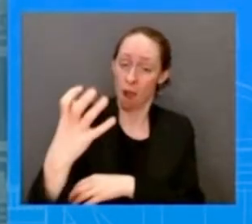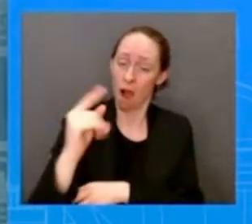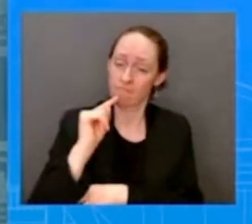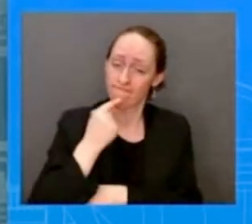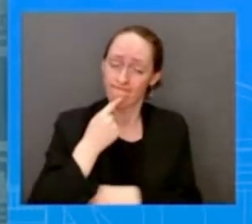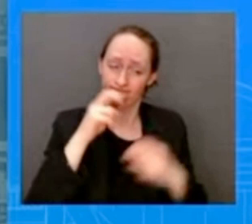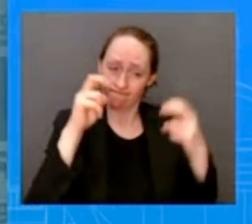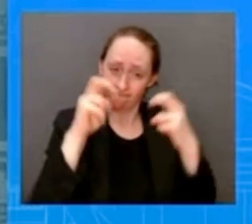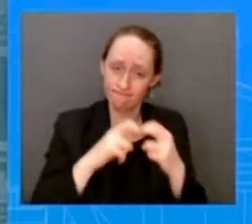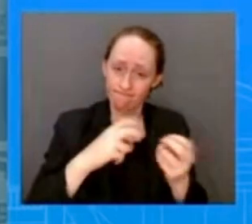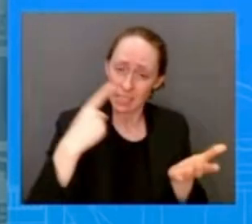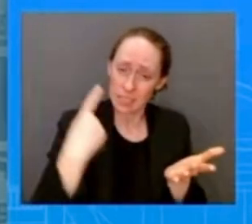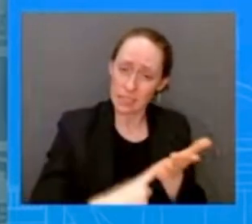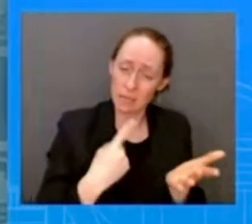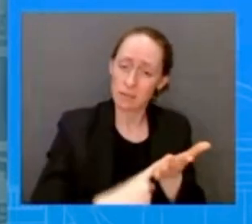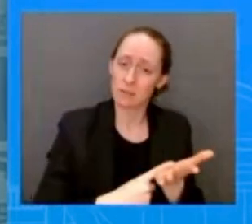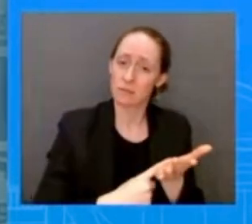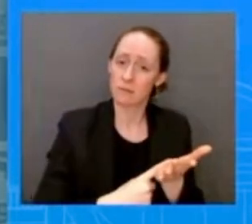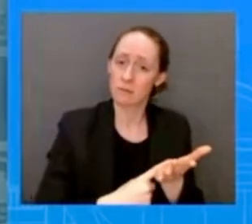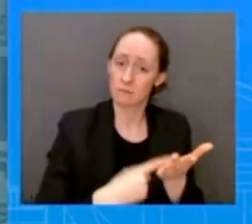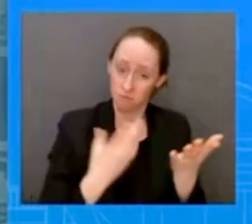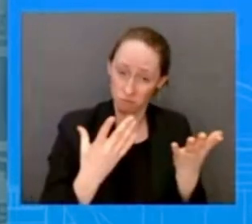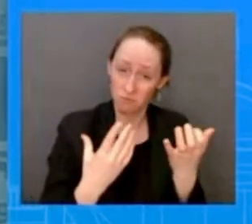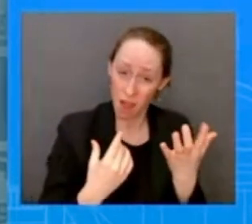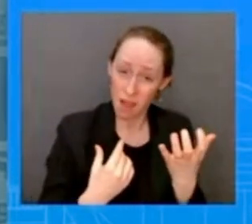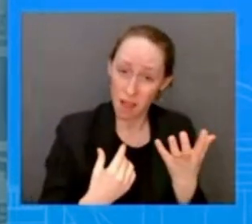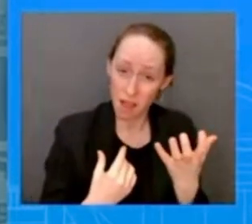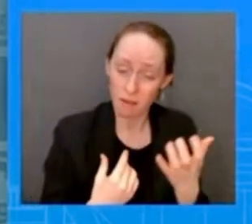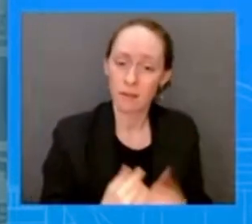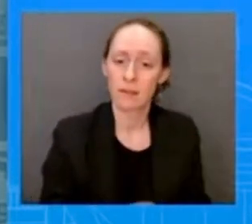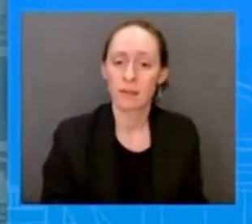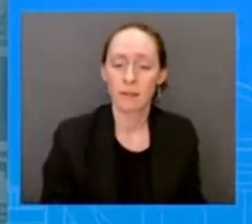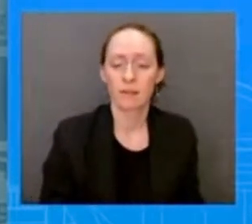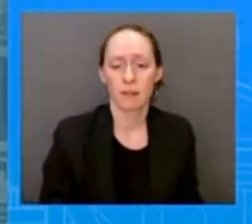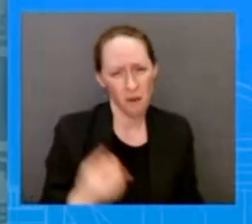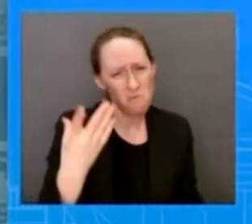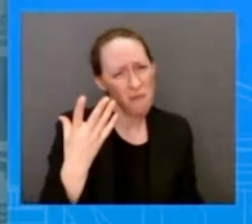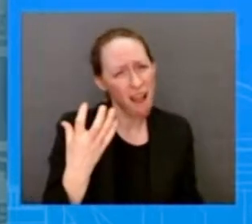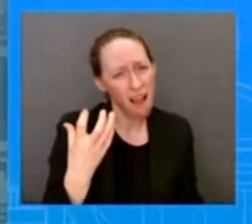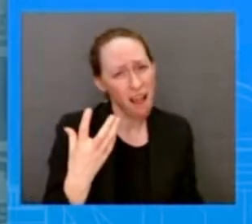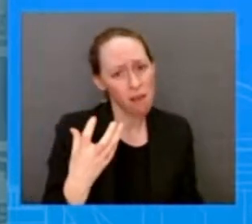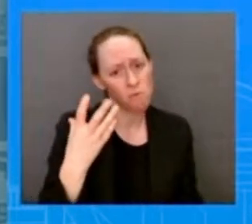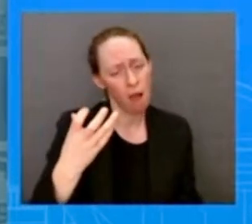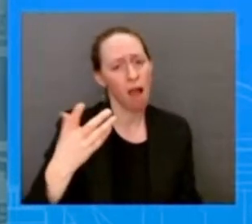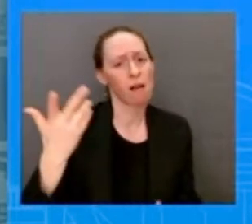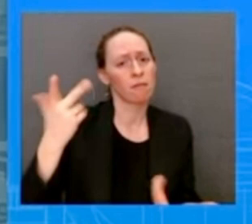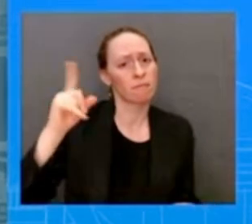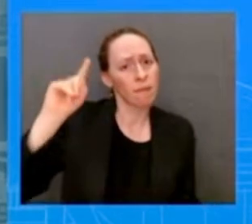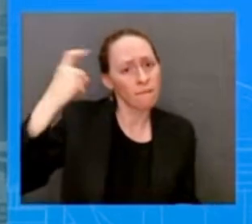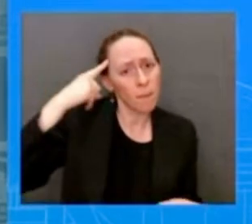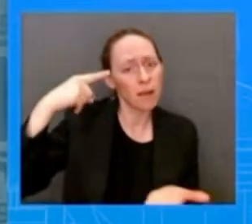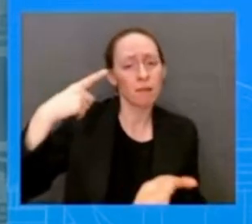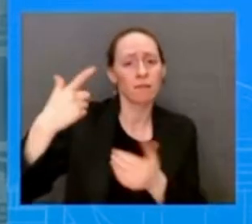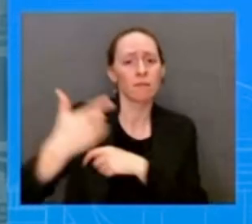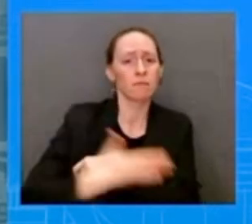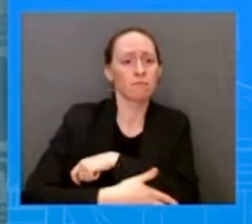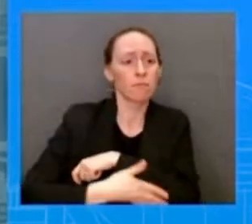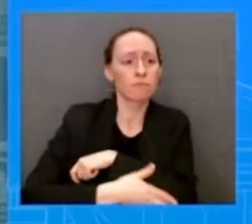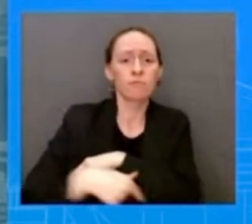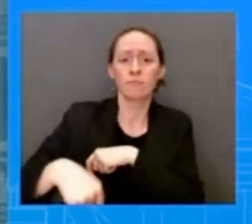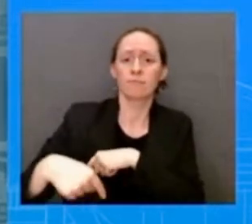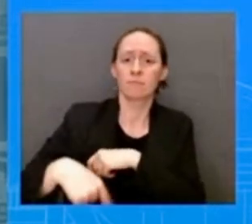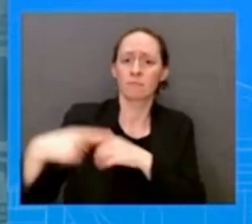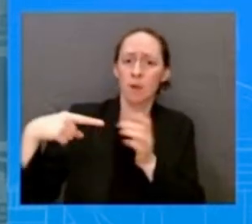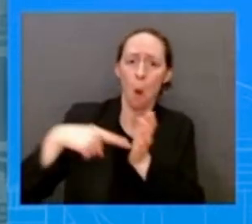lower the deficit, that's something that he's willing to do, which he has actually done over the past 2 years, $1.7 trillion. You heard him